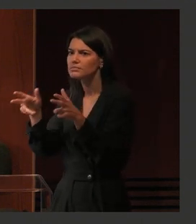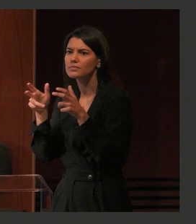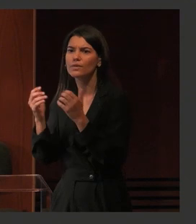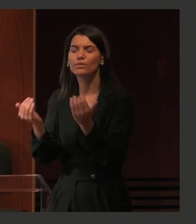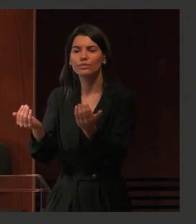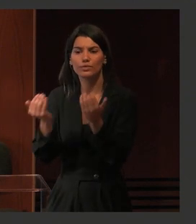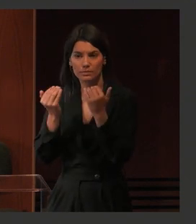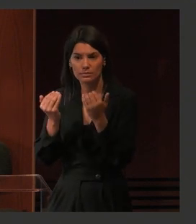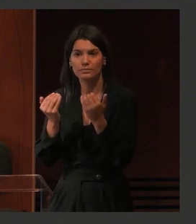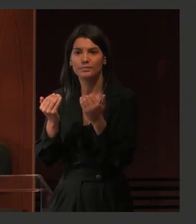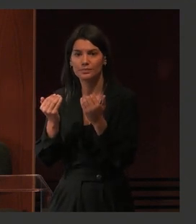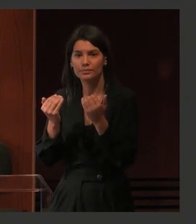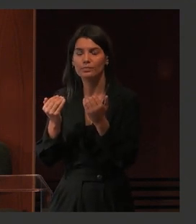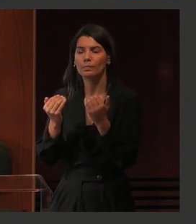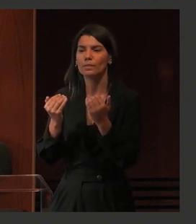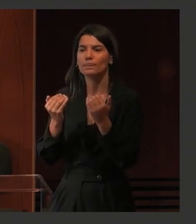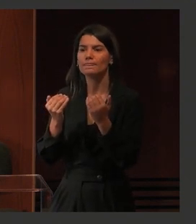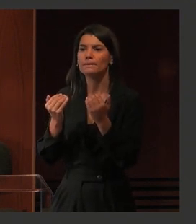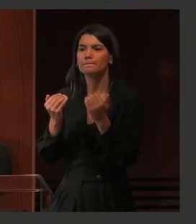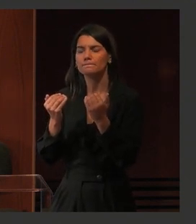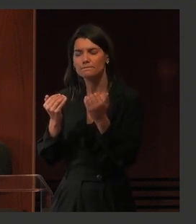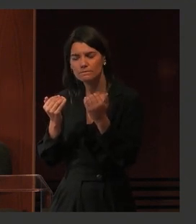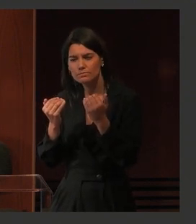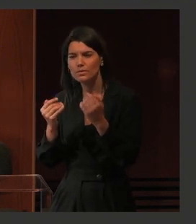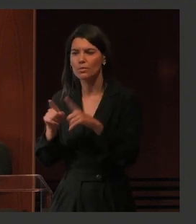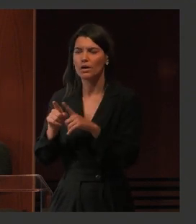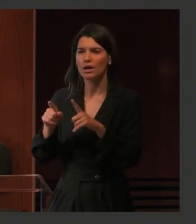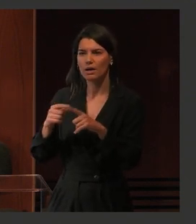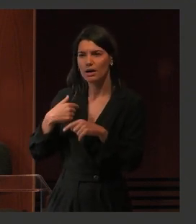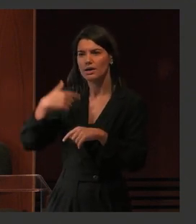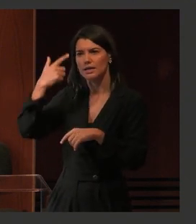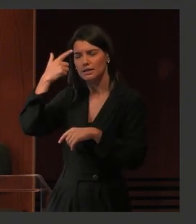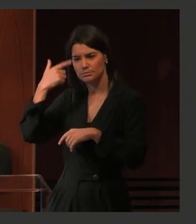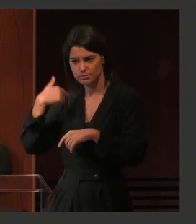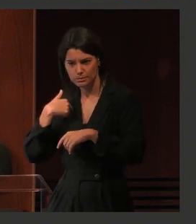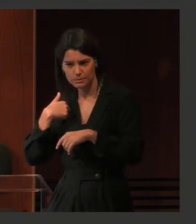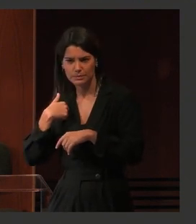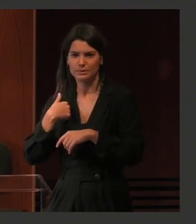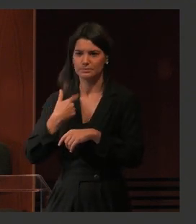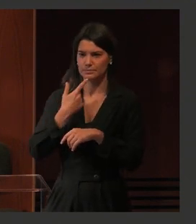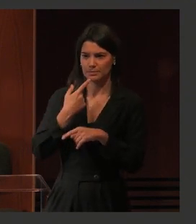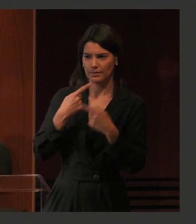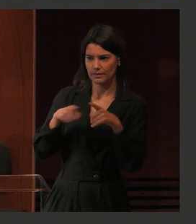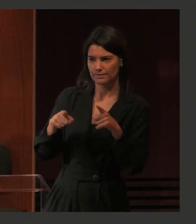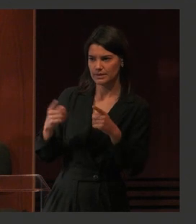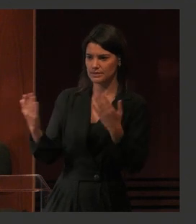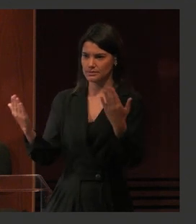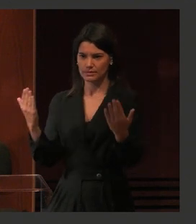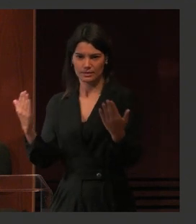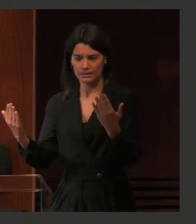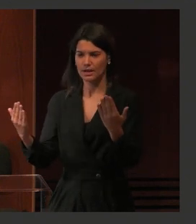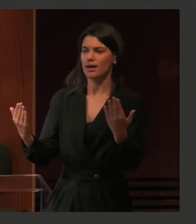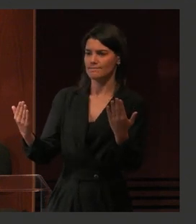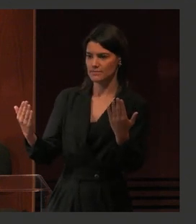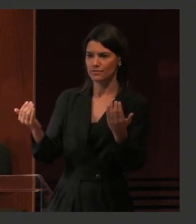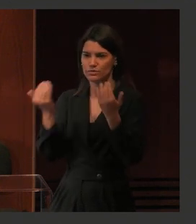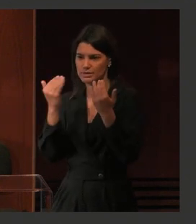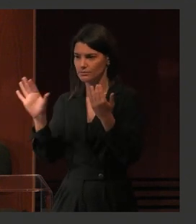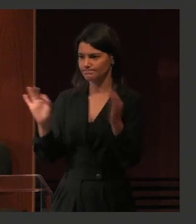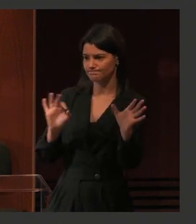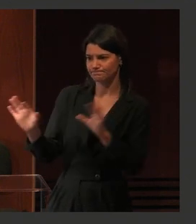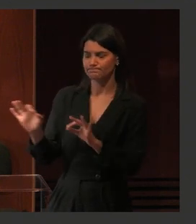get. And this is so important because otherwise you cannot be an active participant of